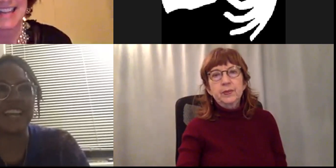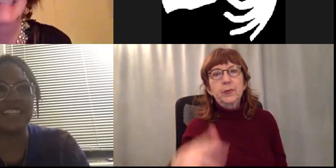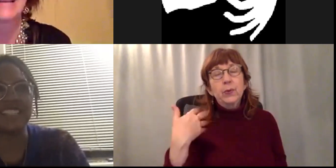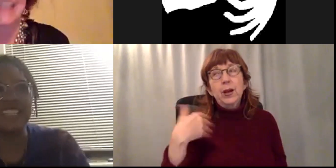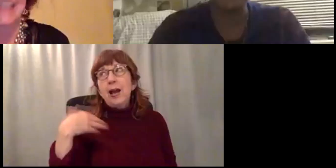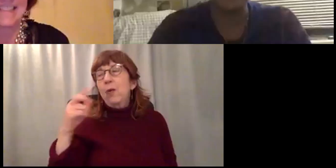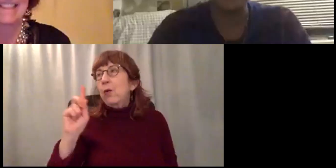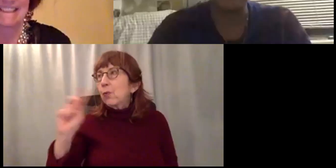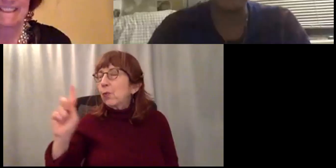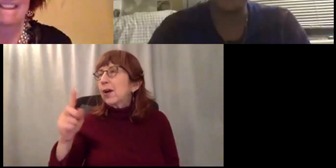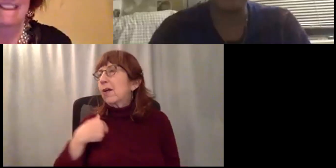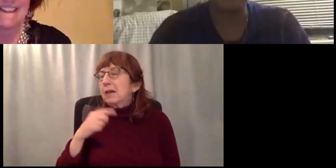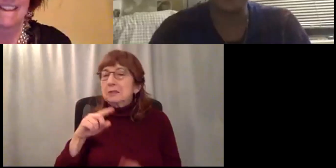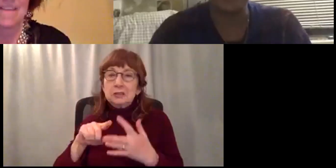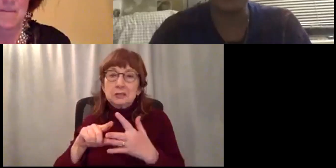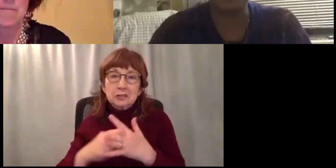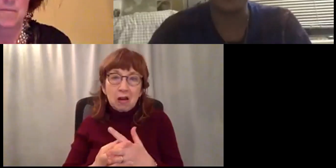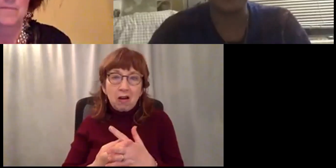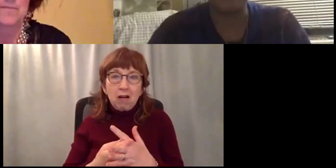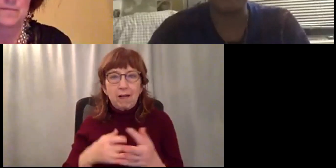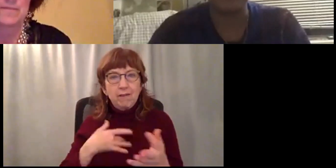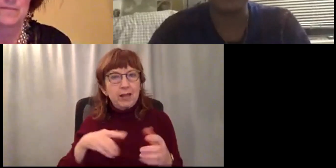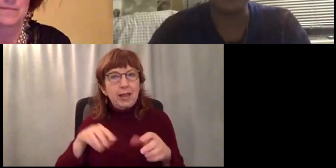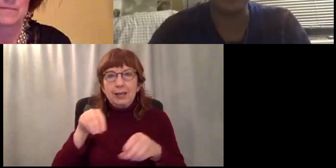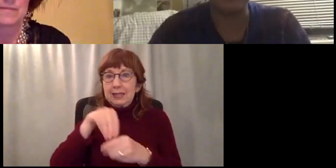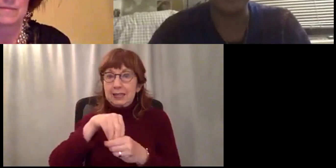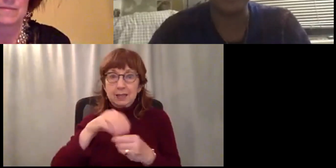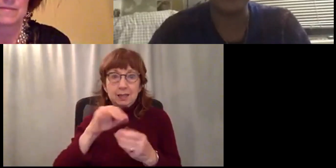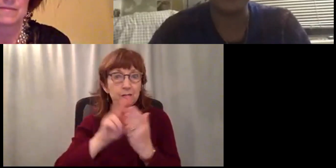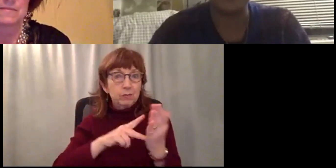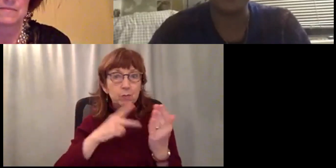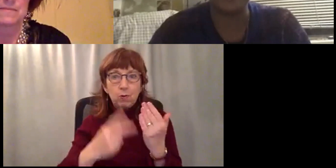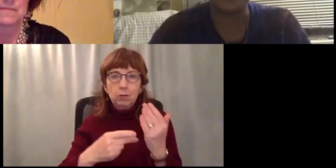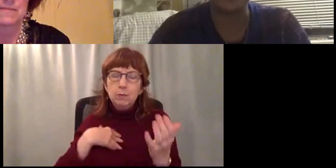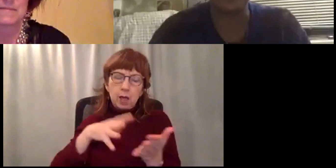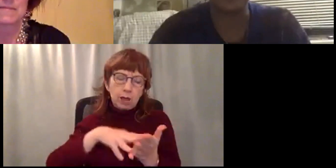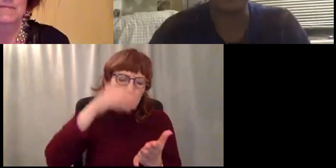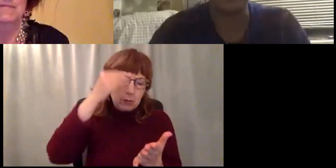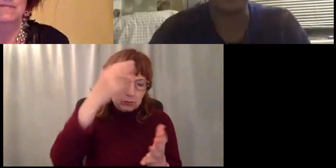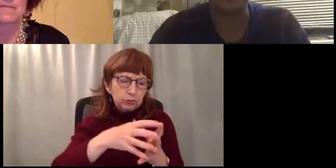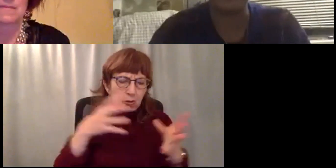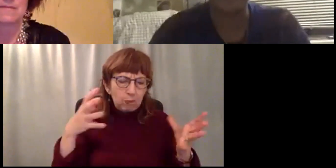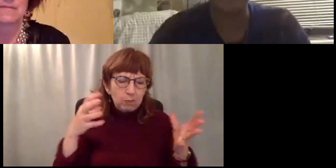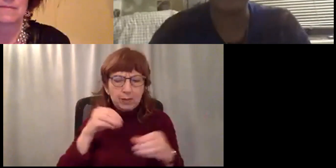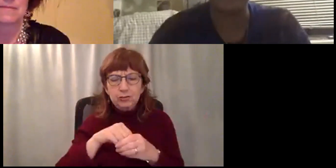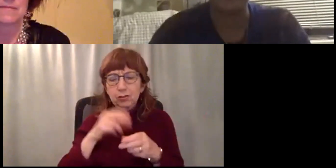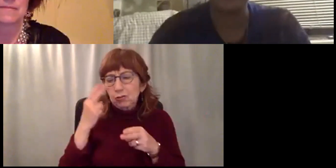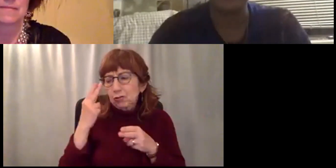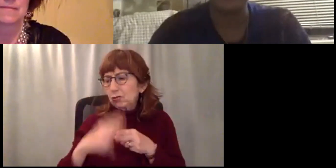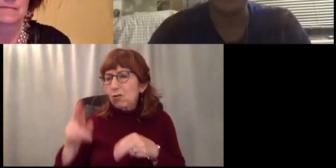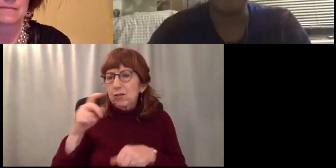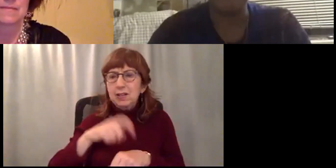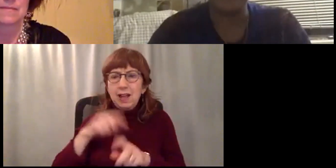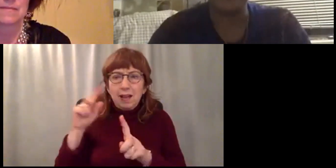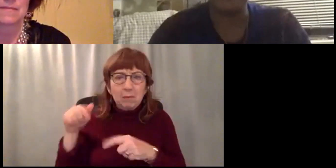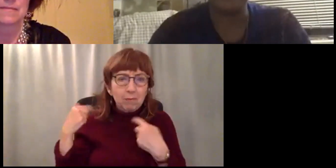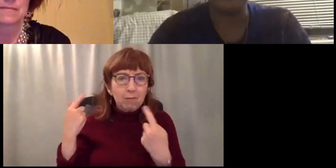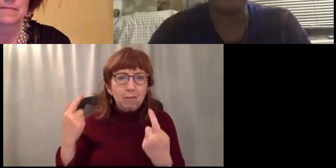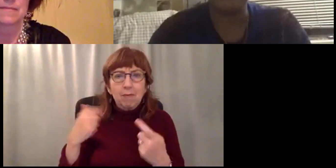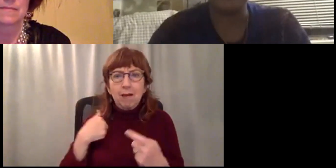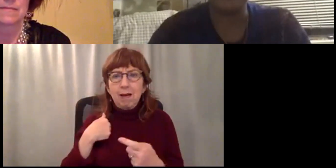start? I feel like being in this program, I've learned so much in such a short amount of time, and I've